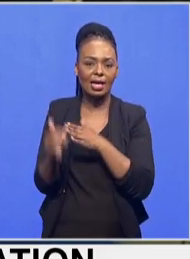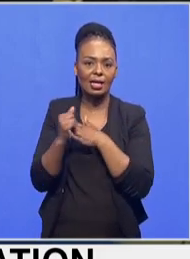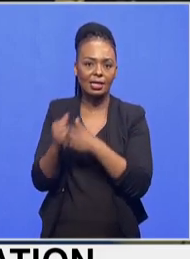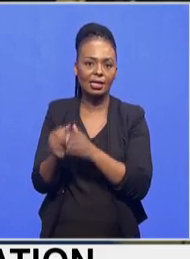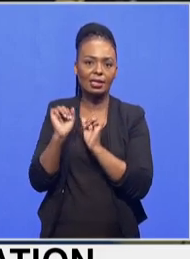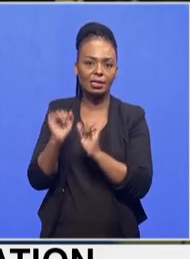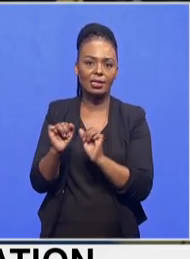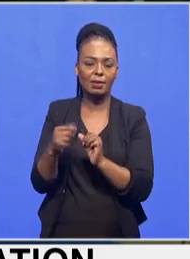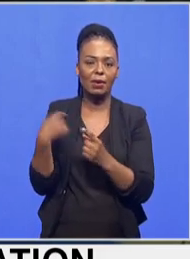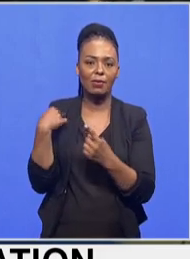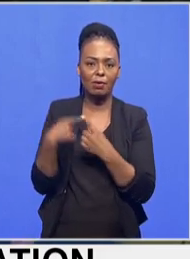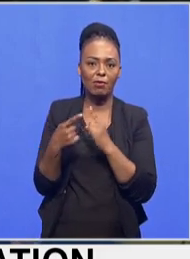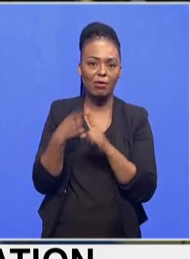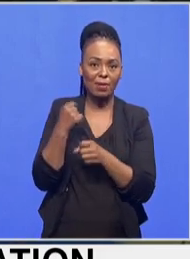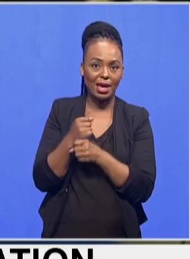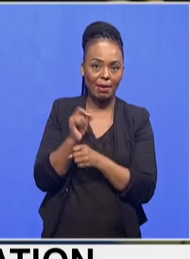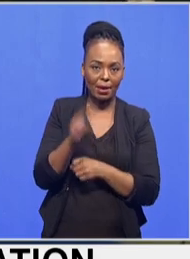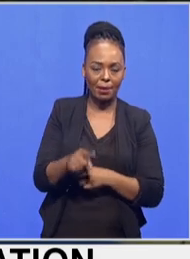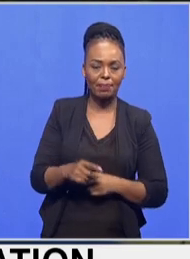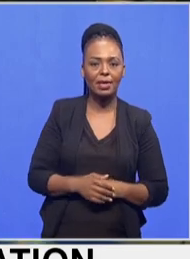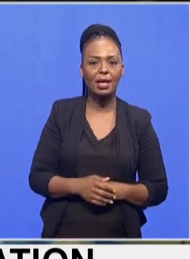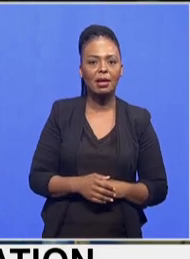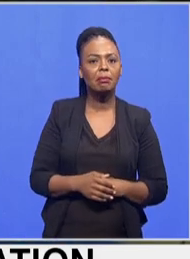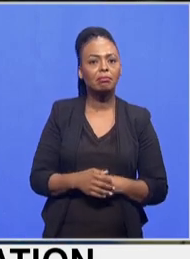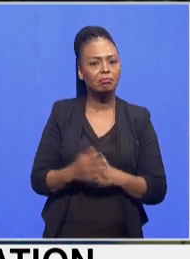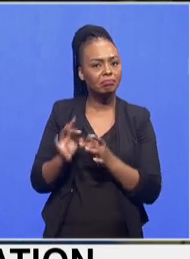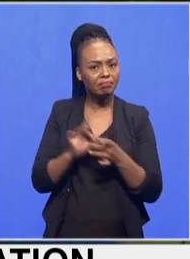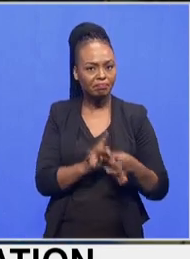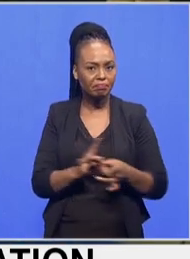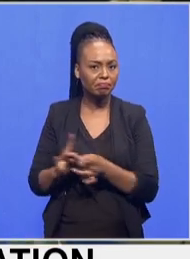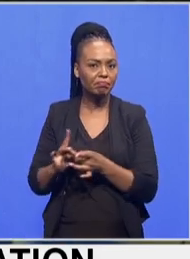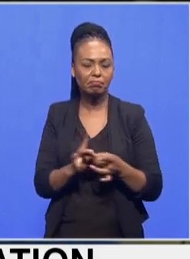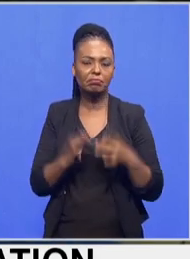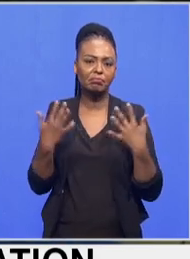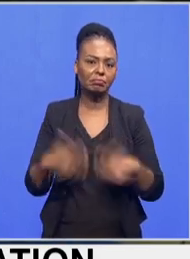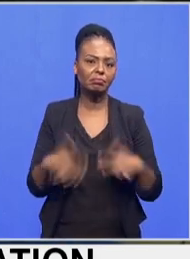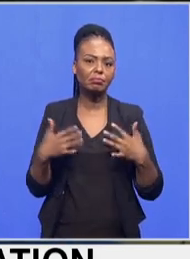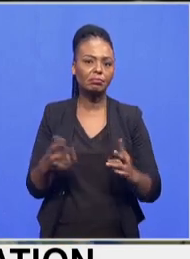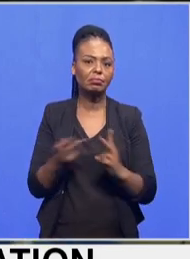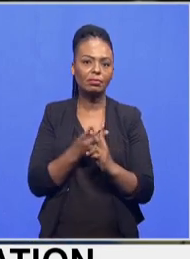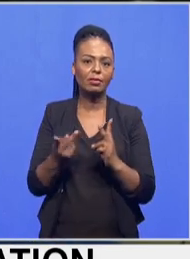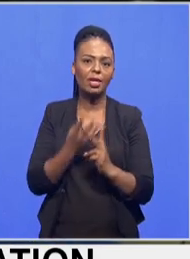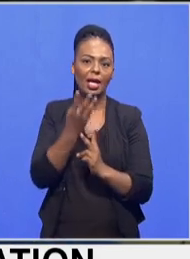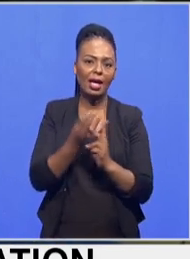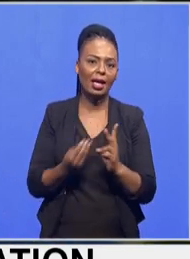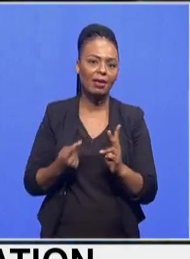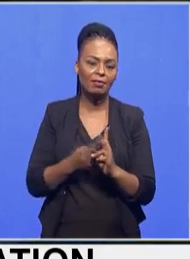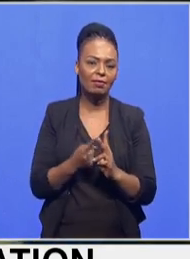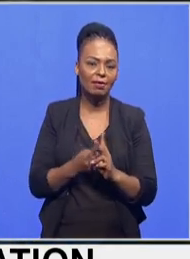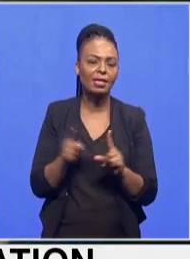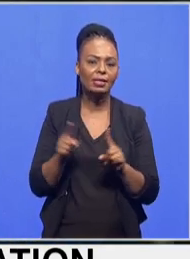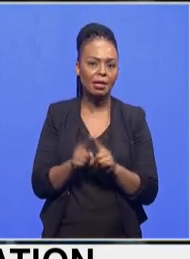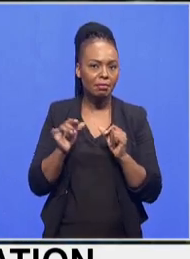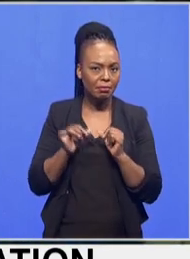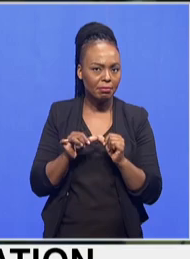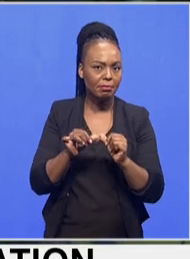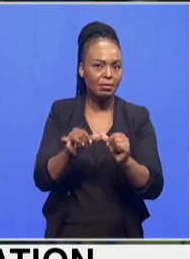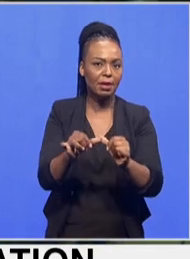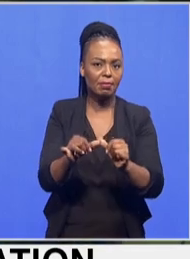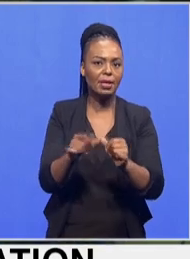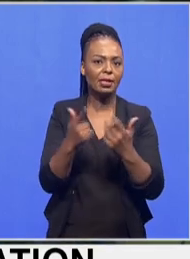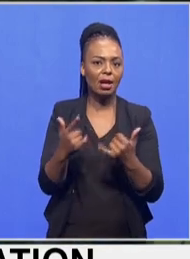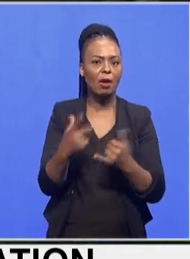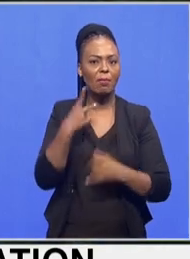that year, and they've really formed a long relationship to an extent that it even went on to be personal. That's